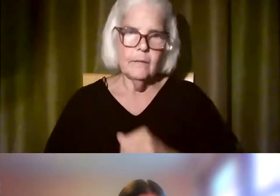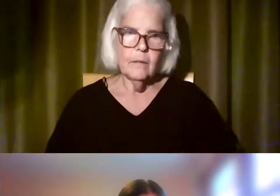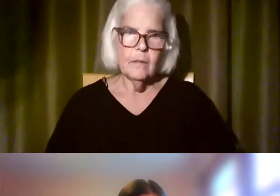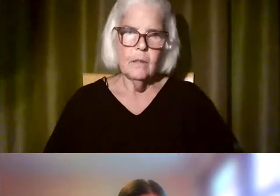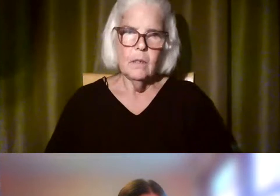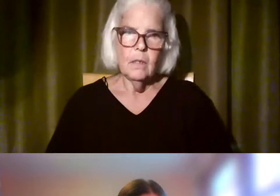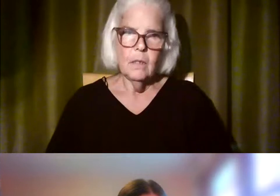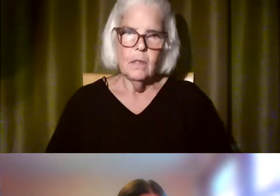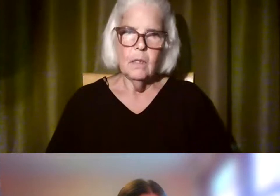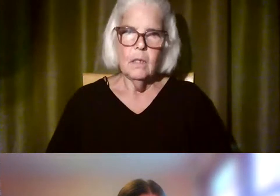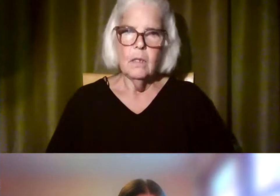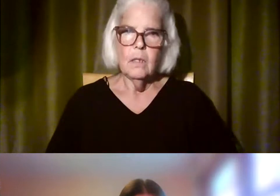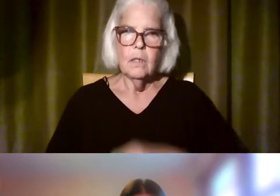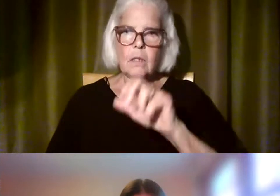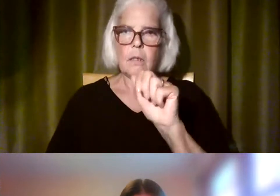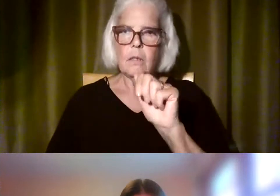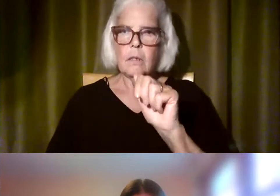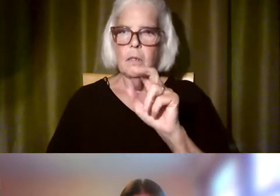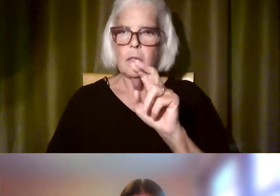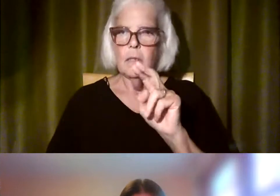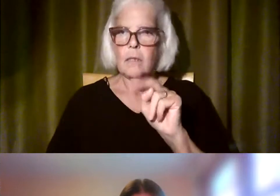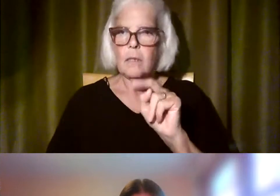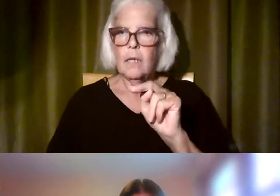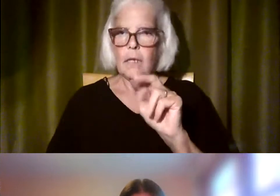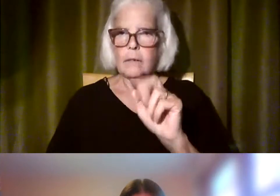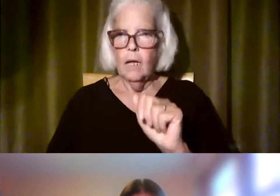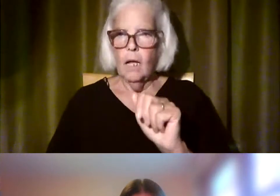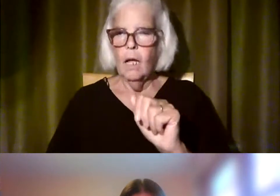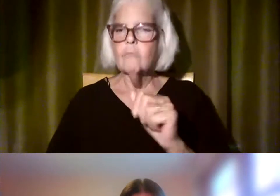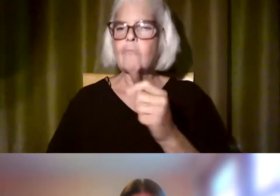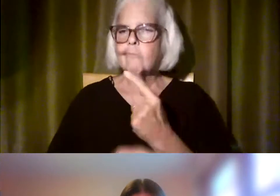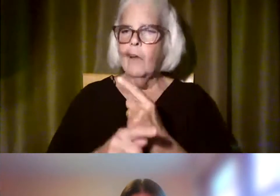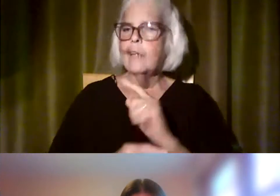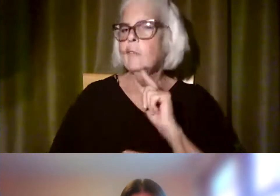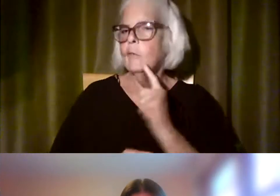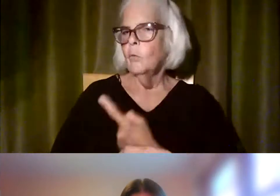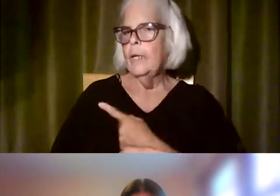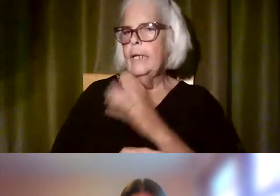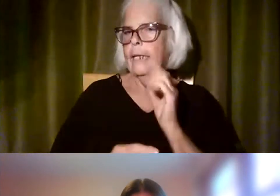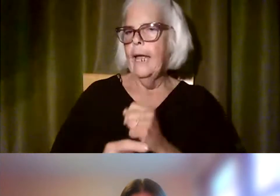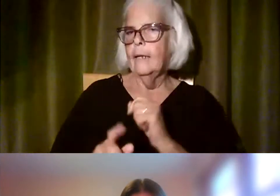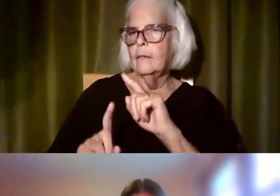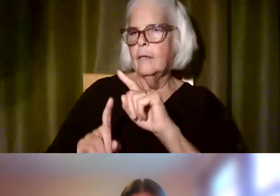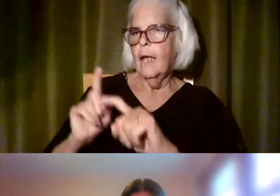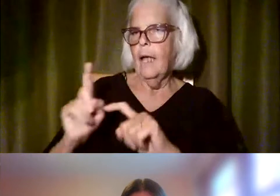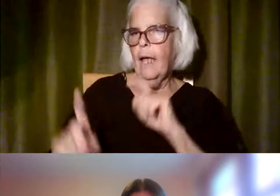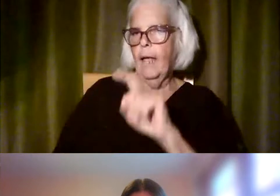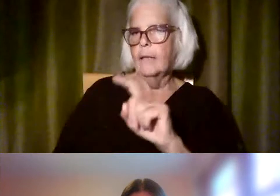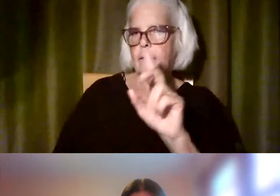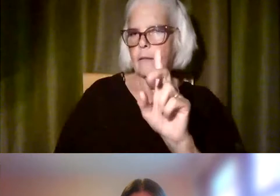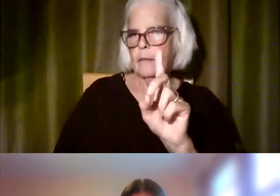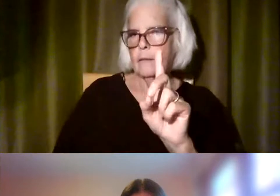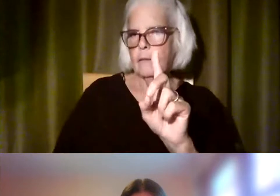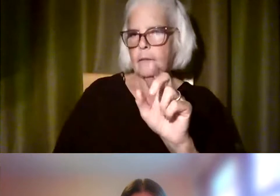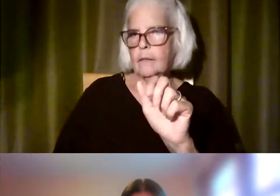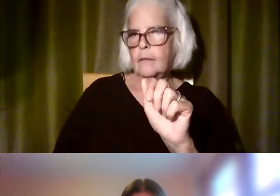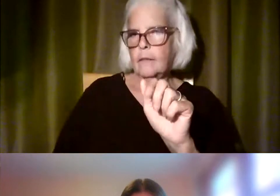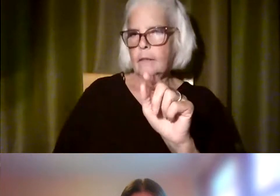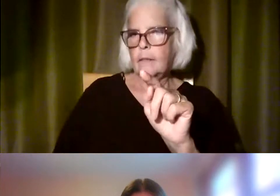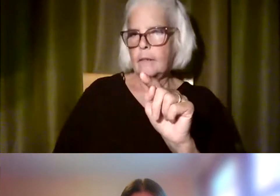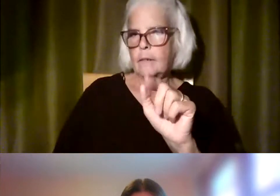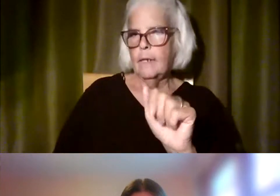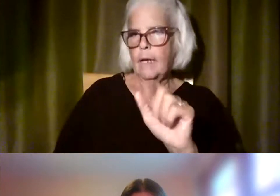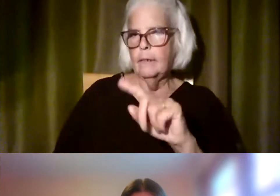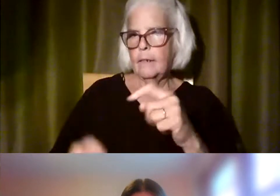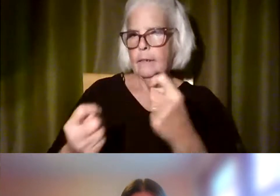yeah, we can definitely loop back with the data teams, and I know they're hosting a few sessions of their own on the dashboard and